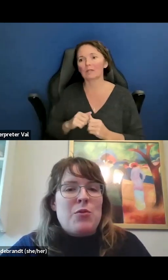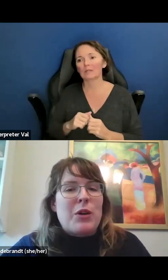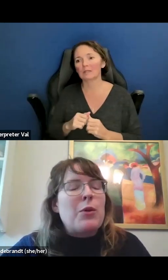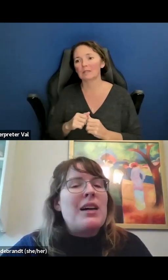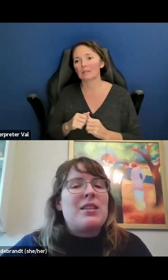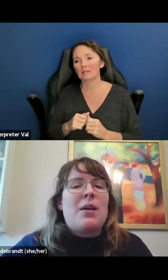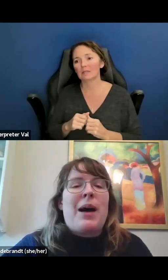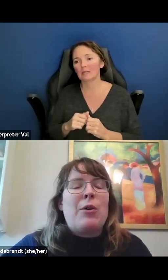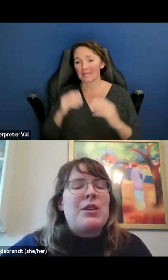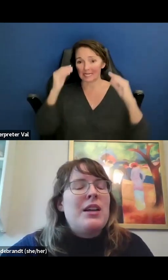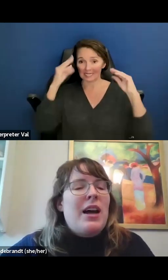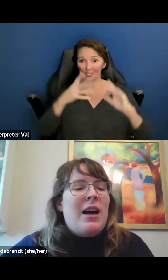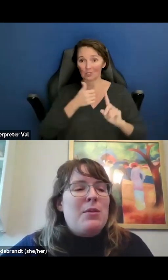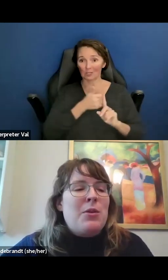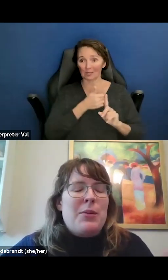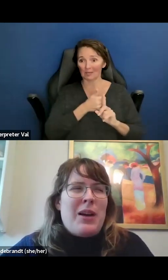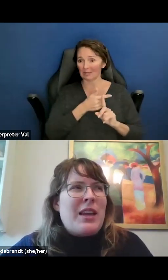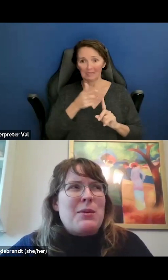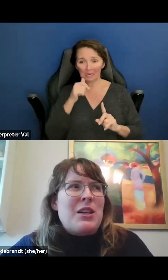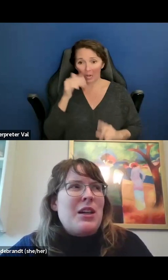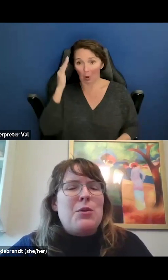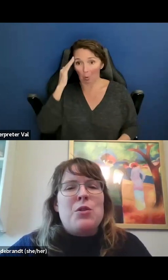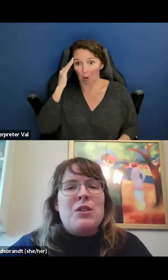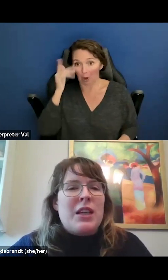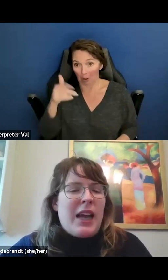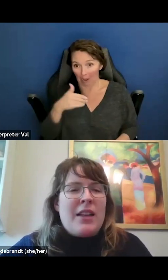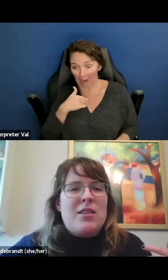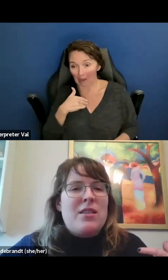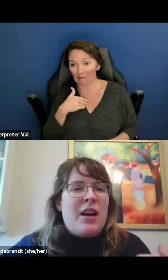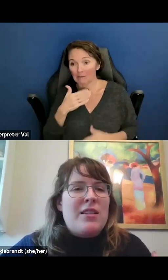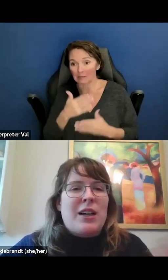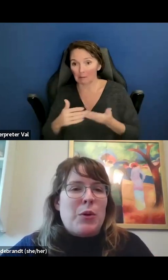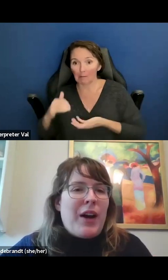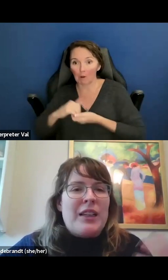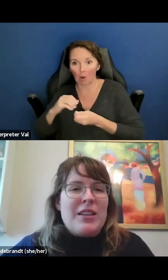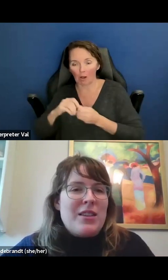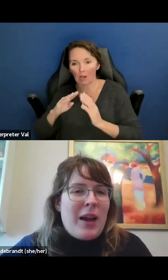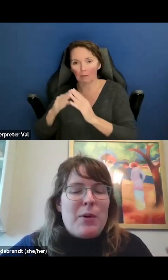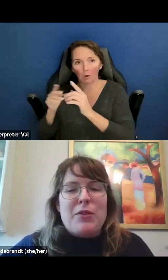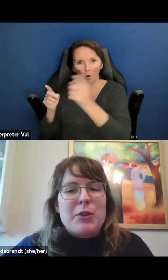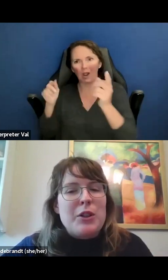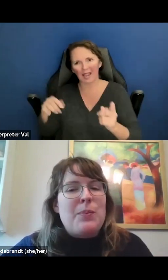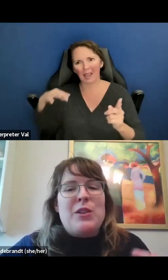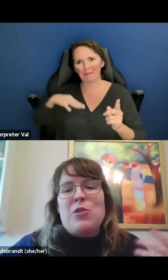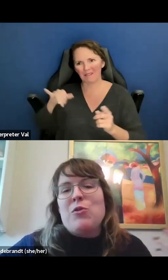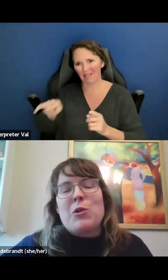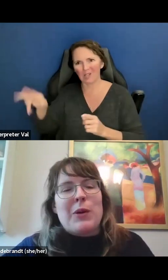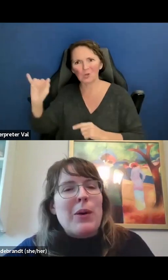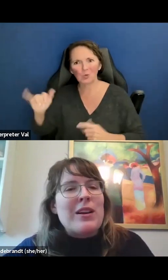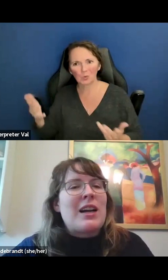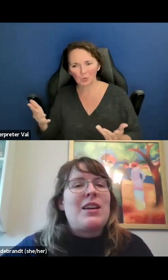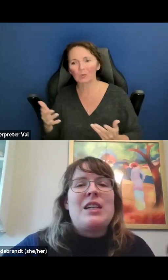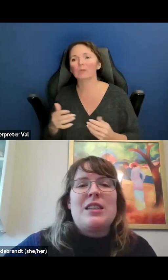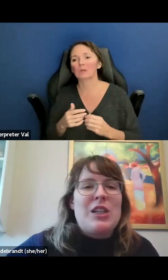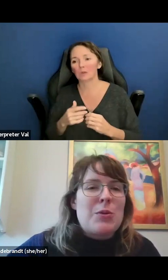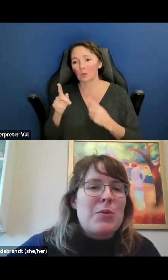some student requests about, so I think it was a, students against sexual violence type of group, and the students were doing